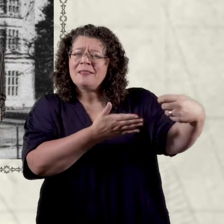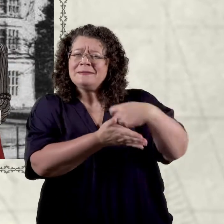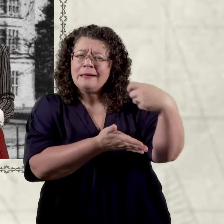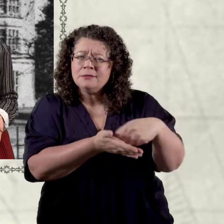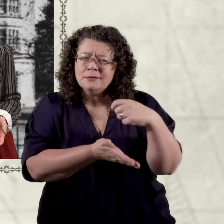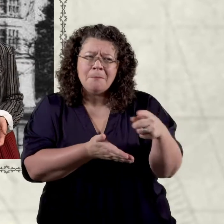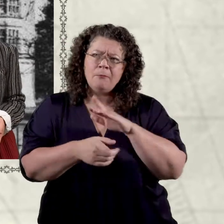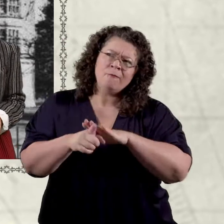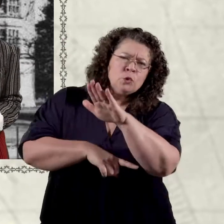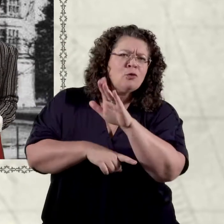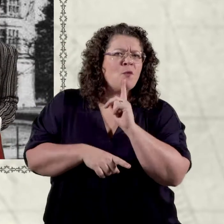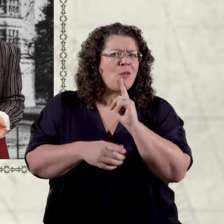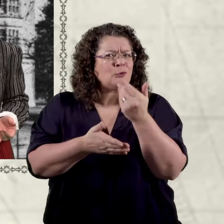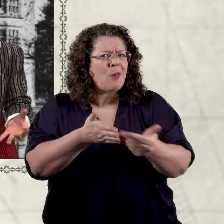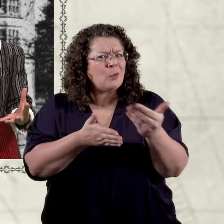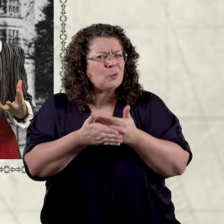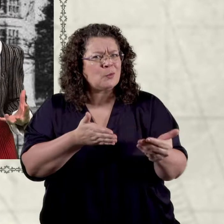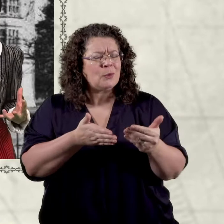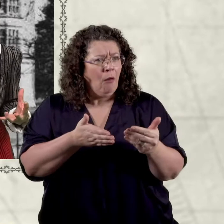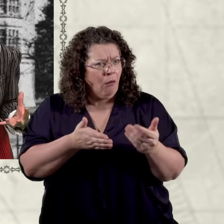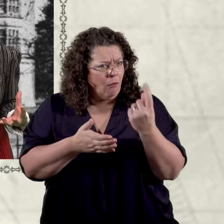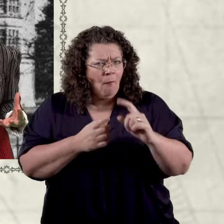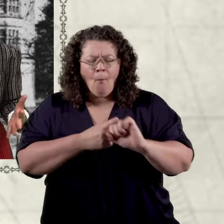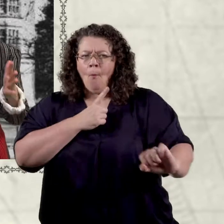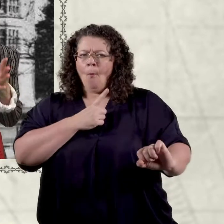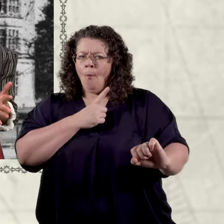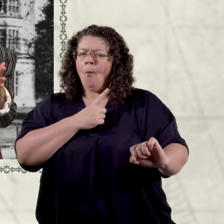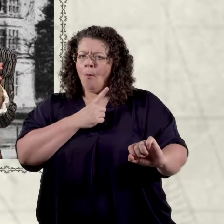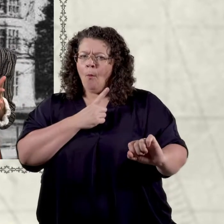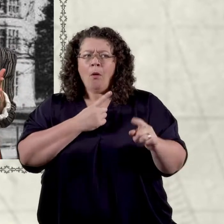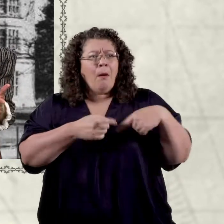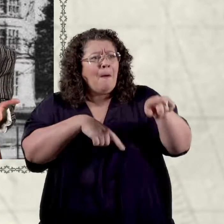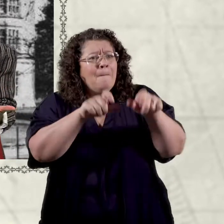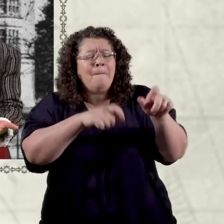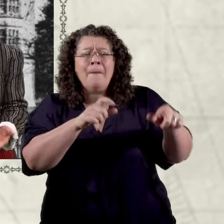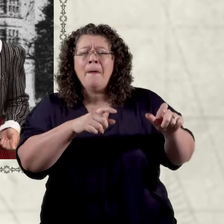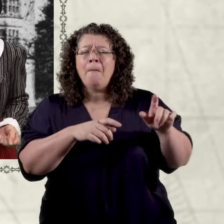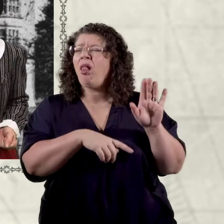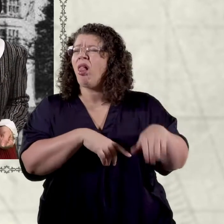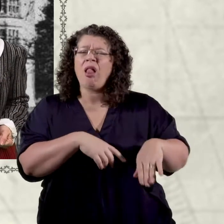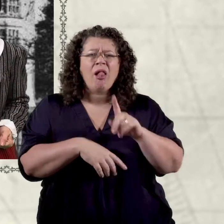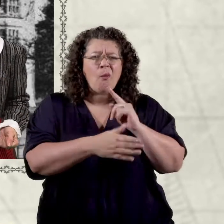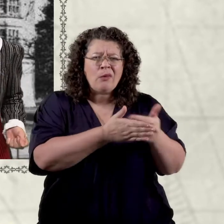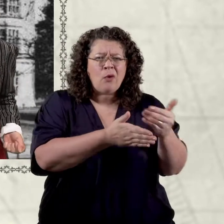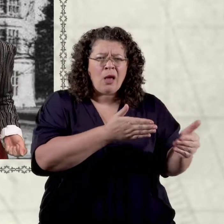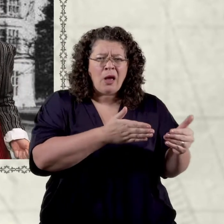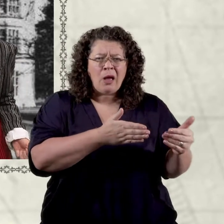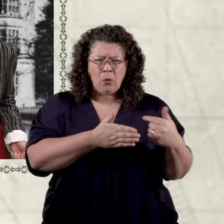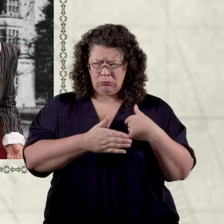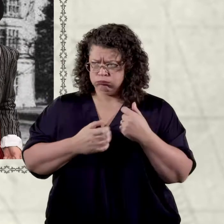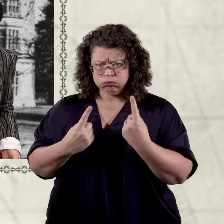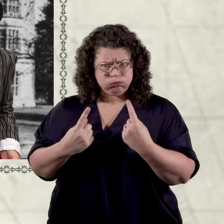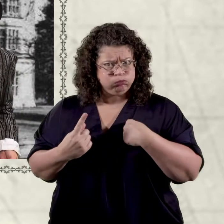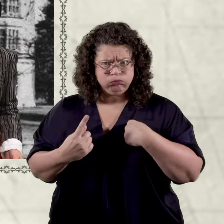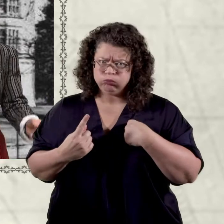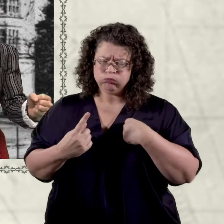the future of the Welsh language, and that's when I felt an awakening. Less and less people saw the purpose for the language, and so I had